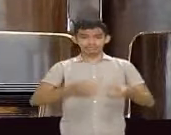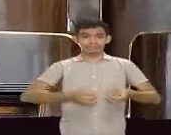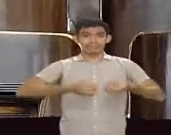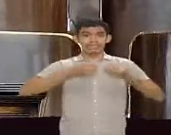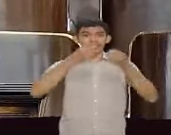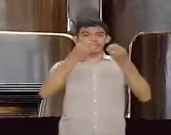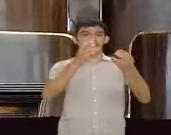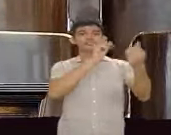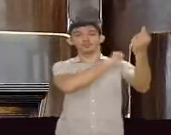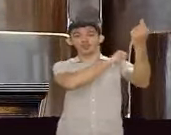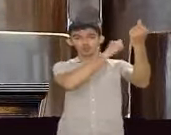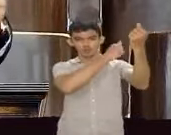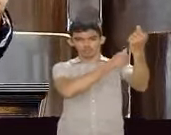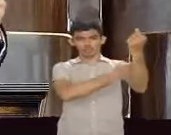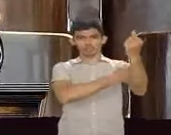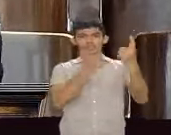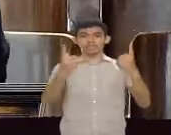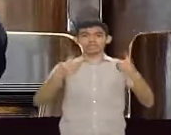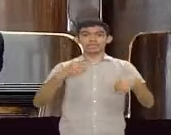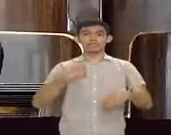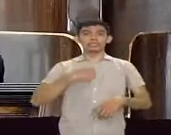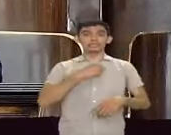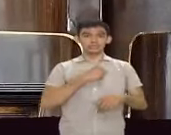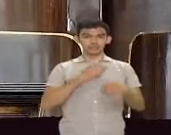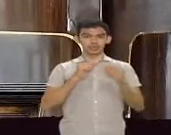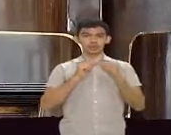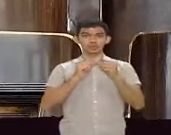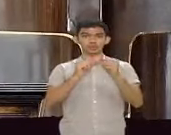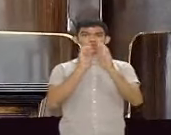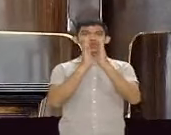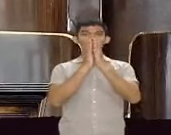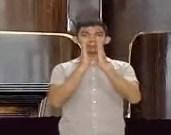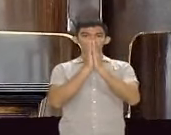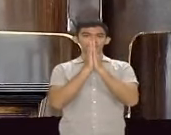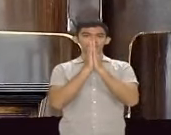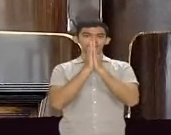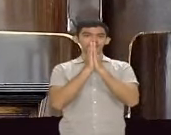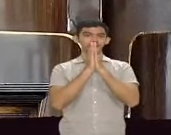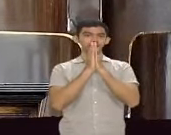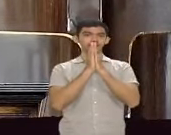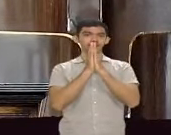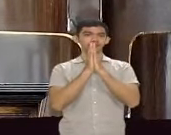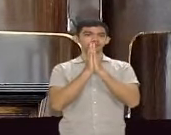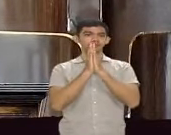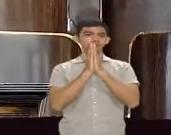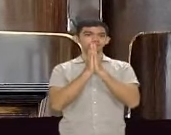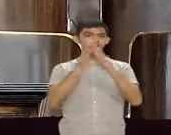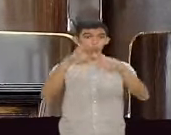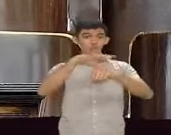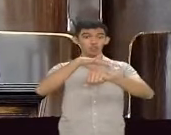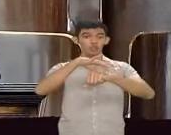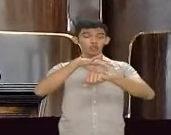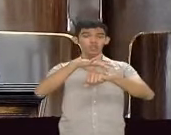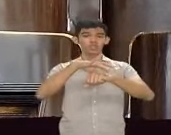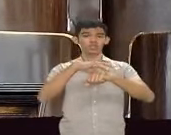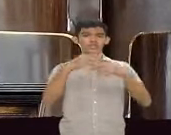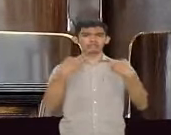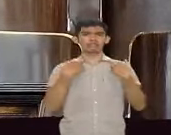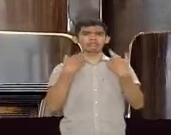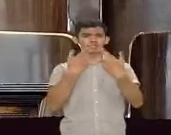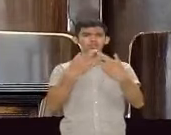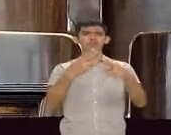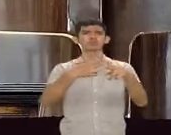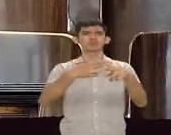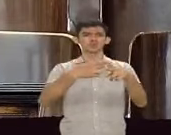in authority, him in authority, let us continue to pray for them. So, earthly relationships are